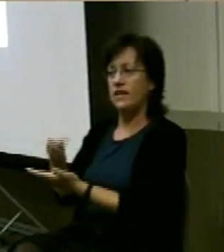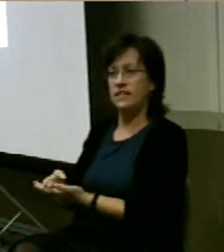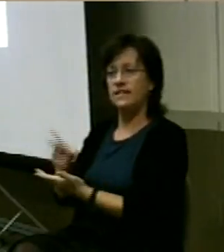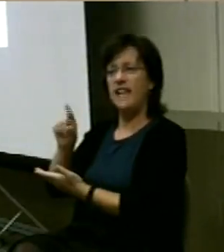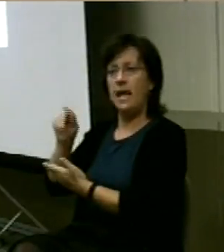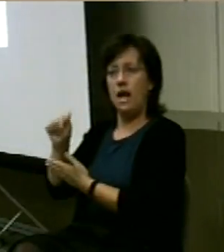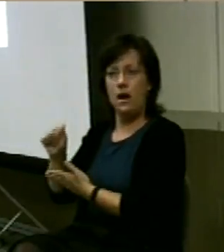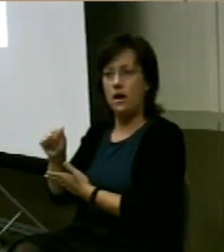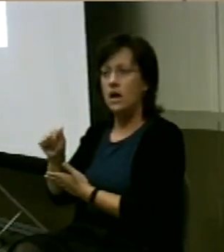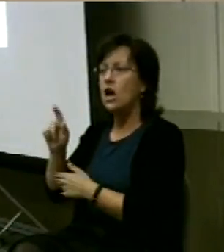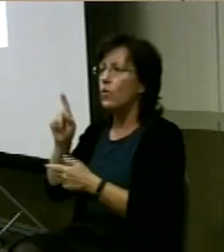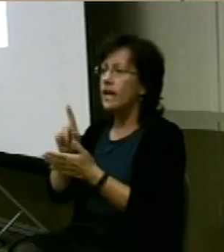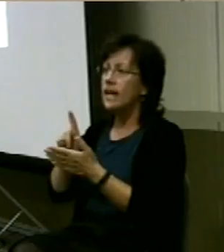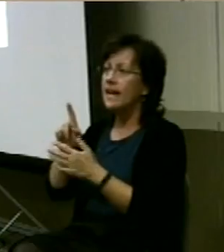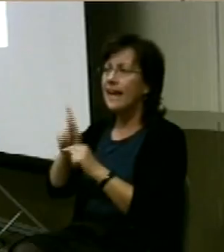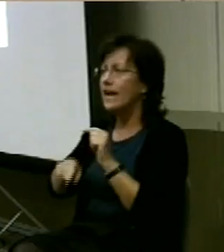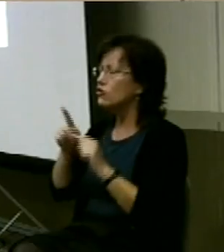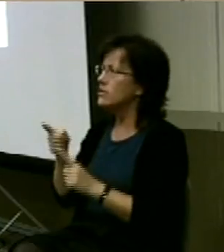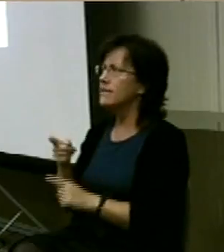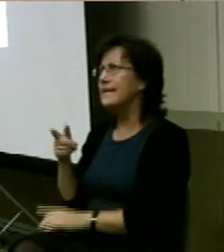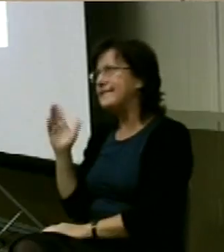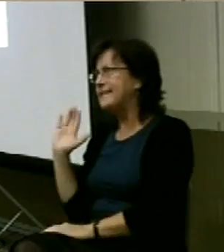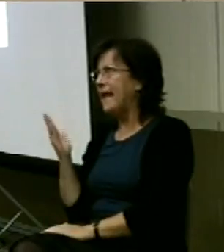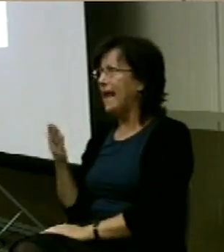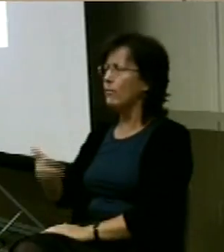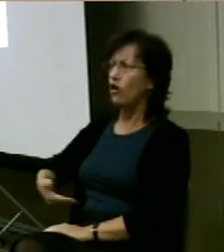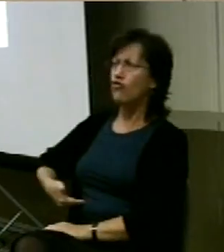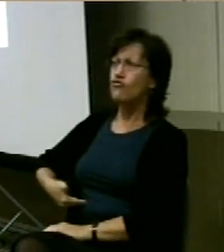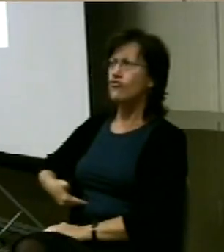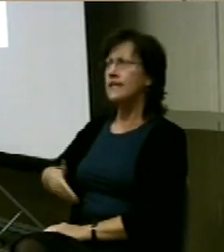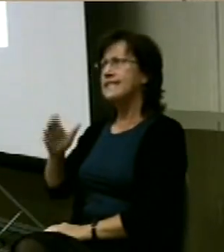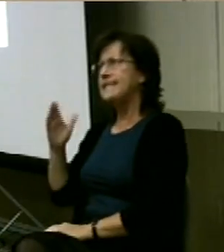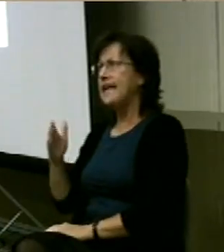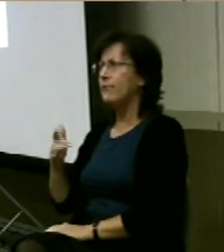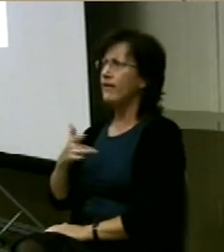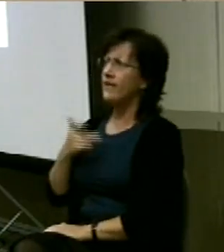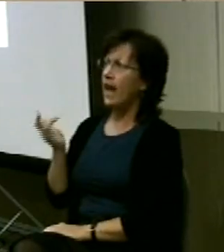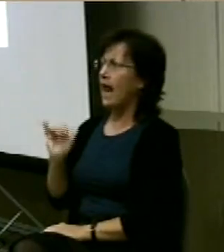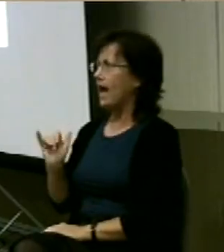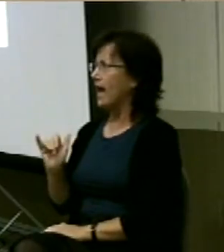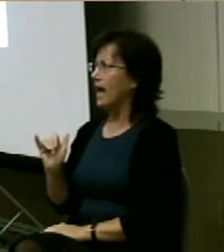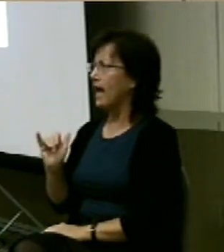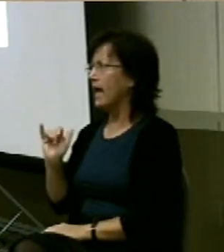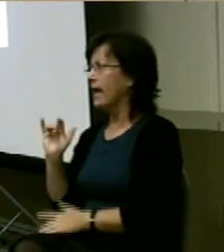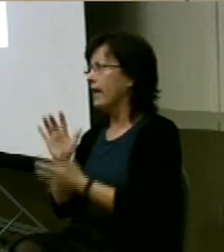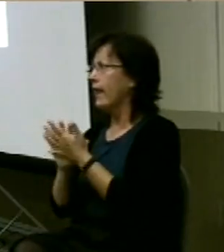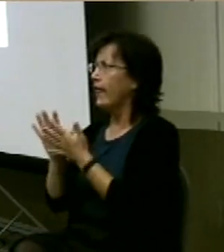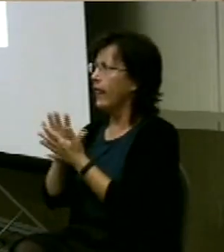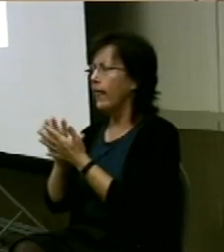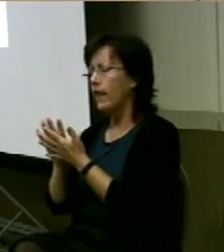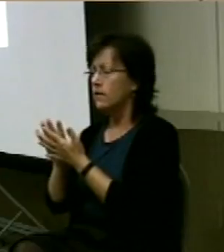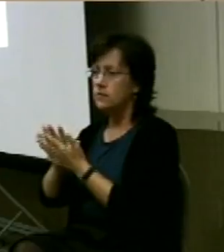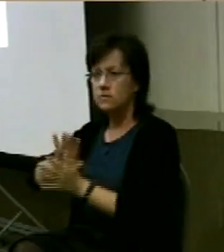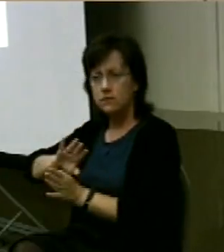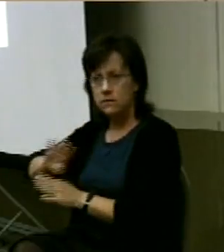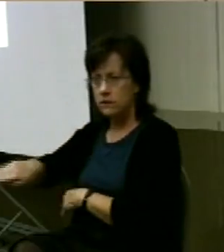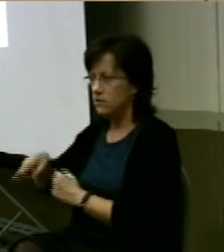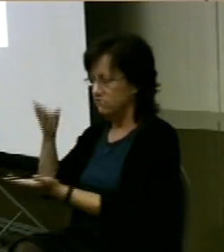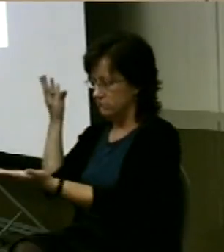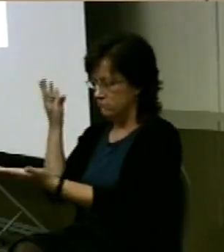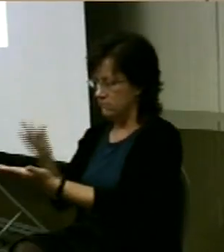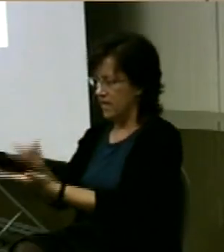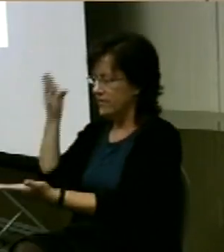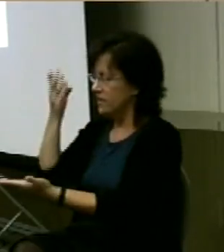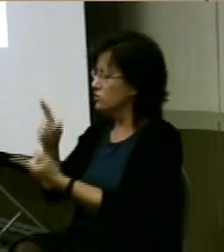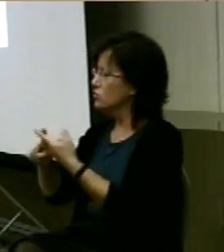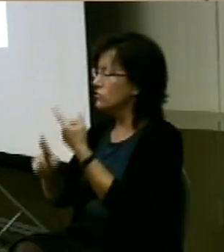just feel like we think we know what's happening or feel like this is the best course of action. We need to have some evidence to